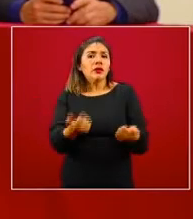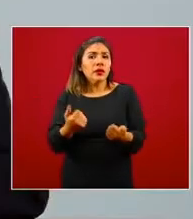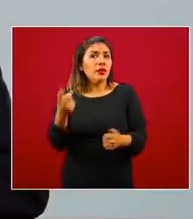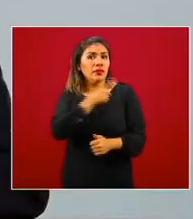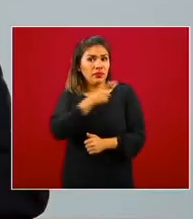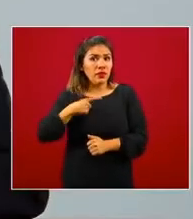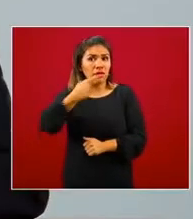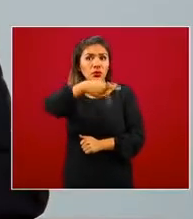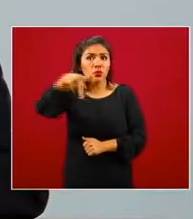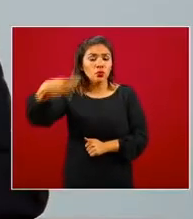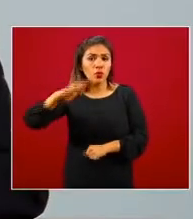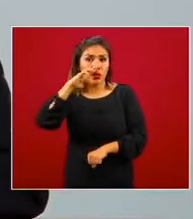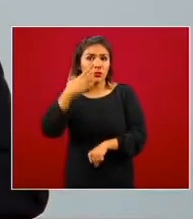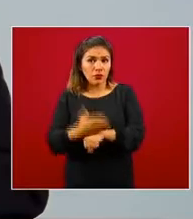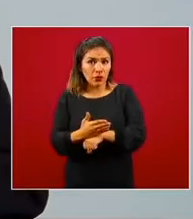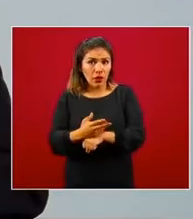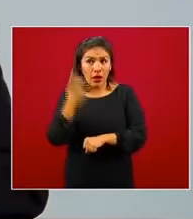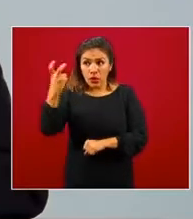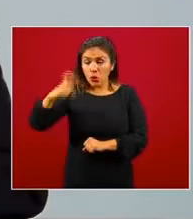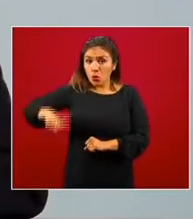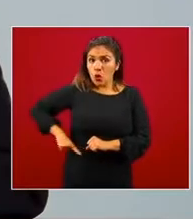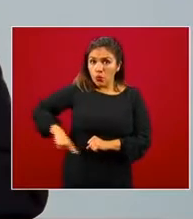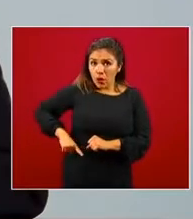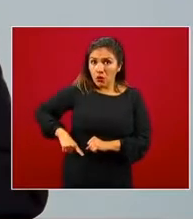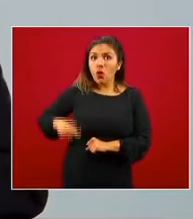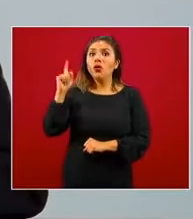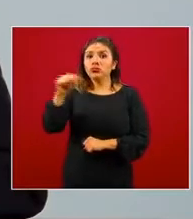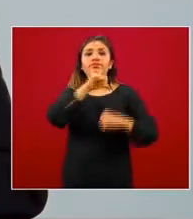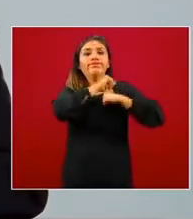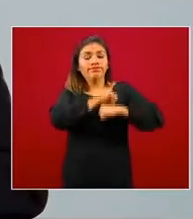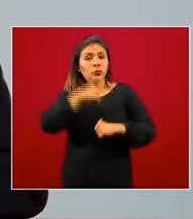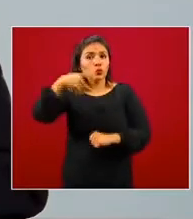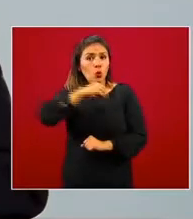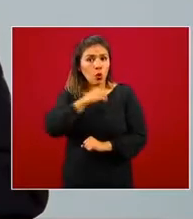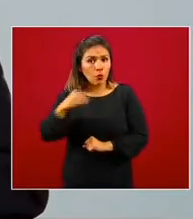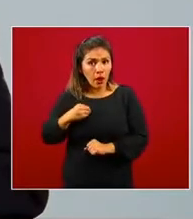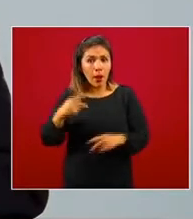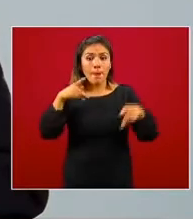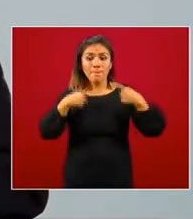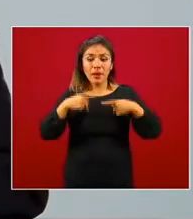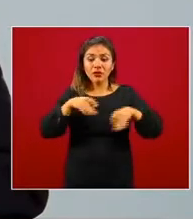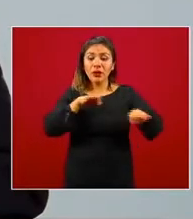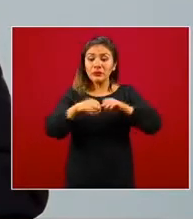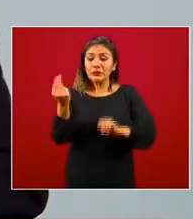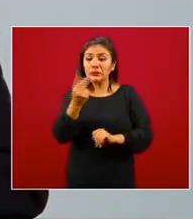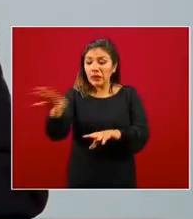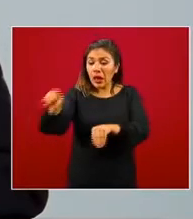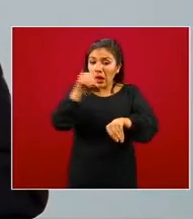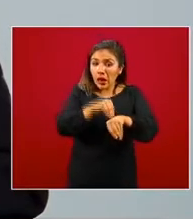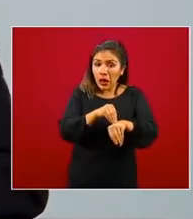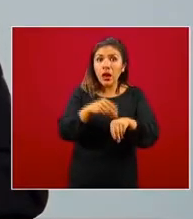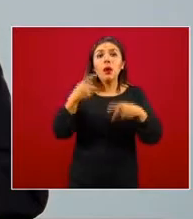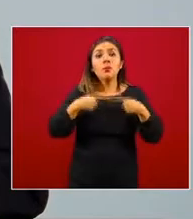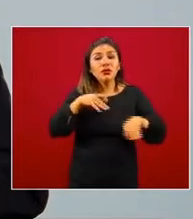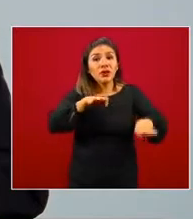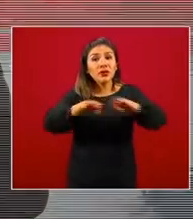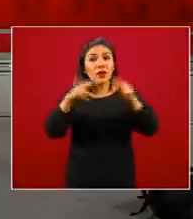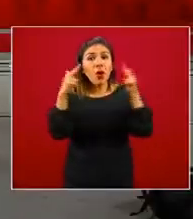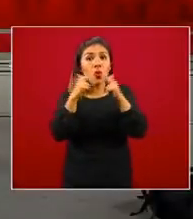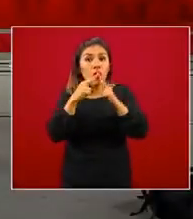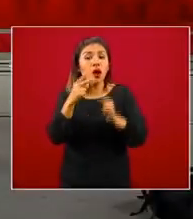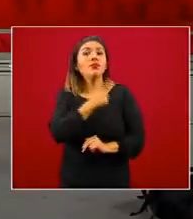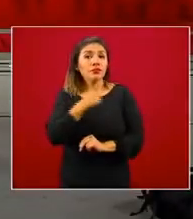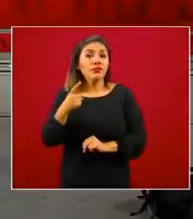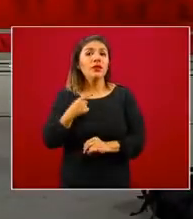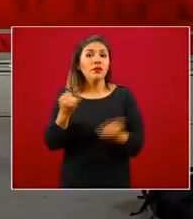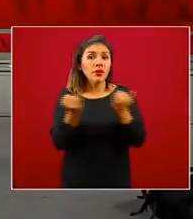sensitive and do your part, do what is your responsibility. Employees, these